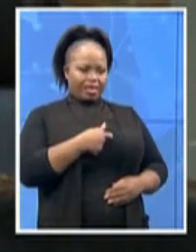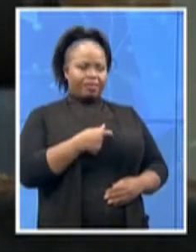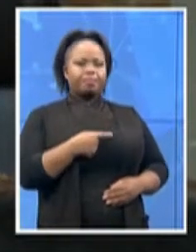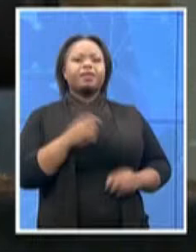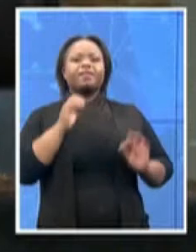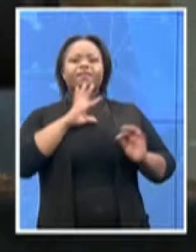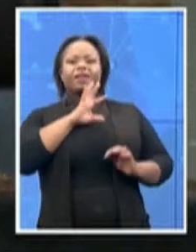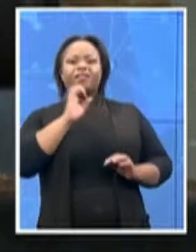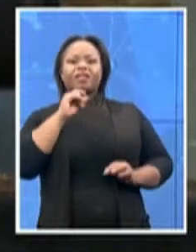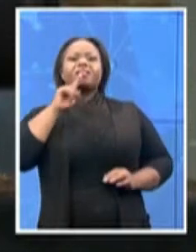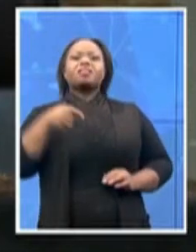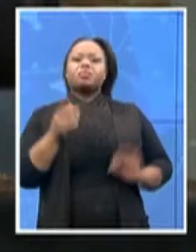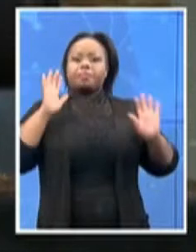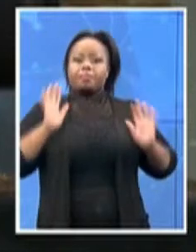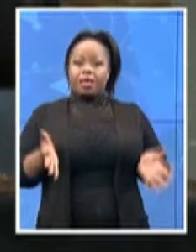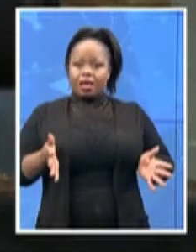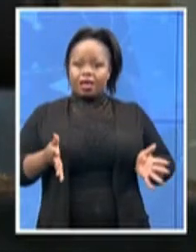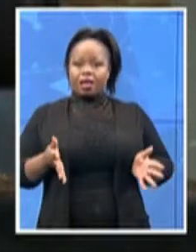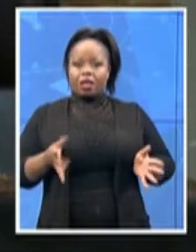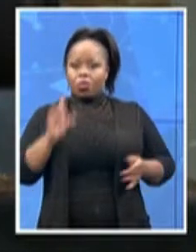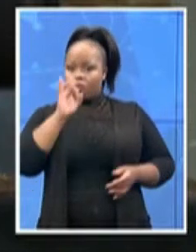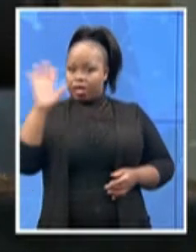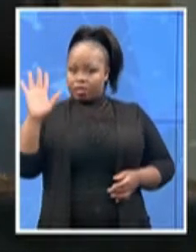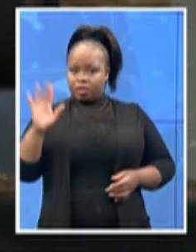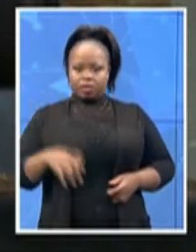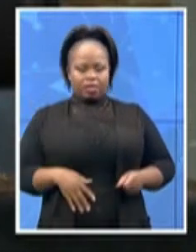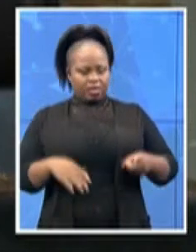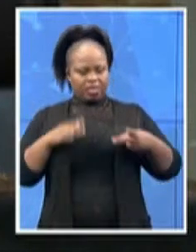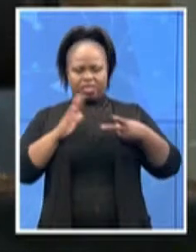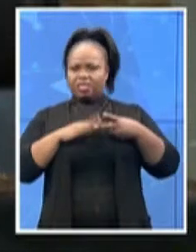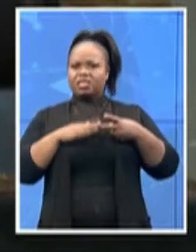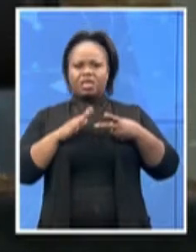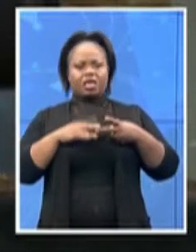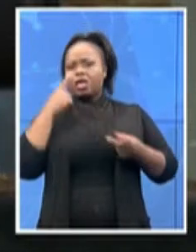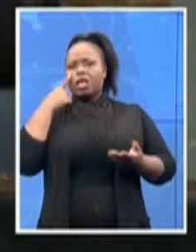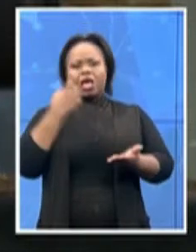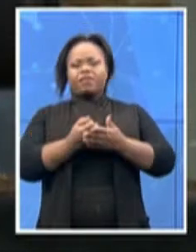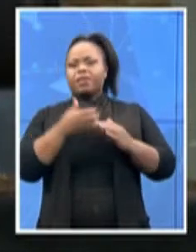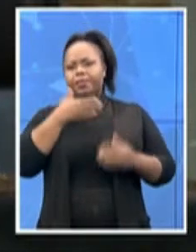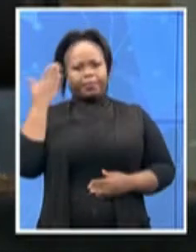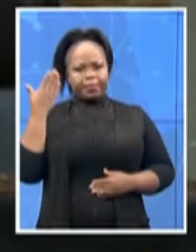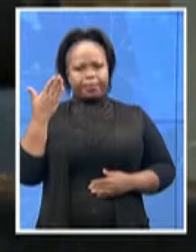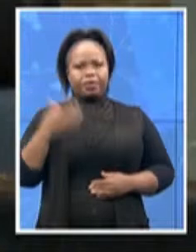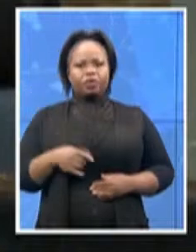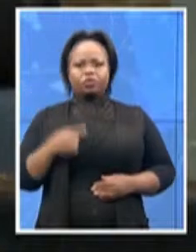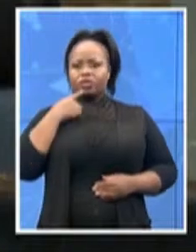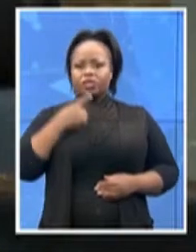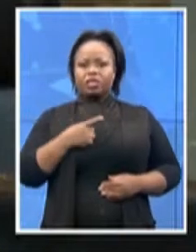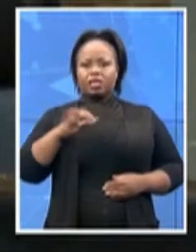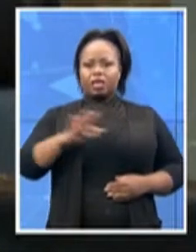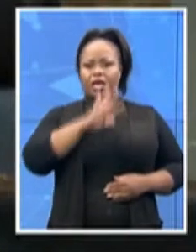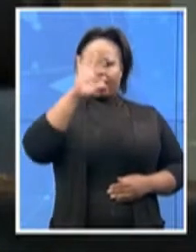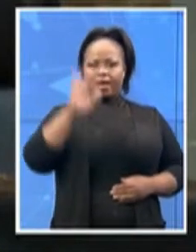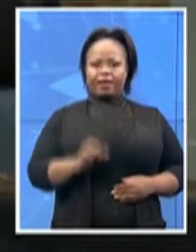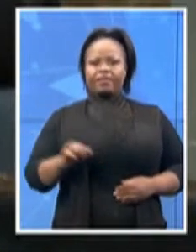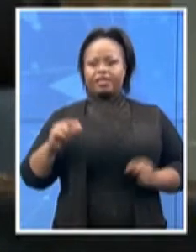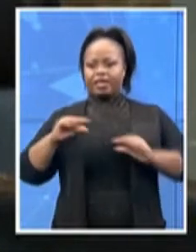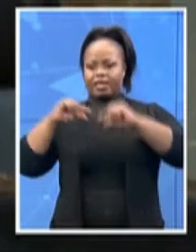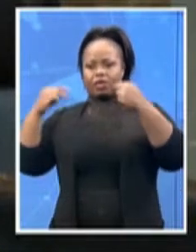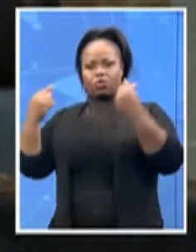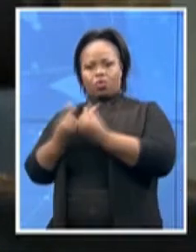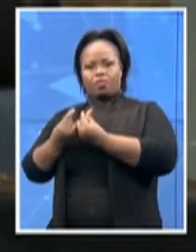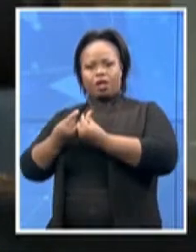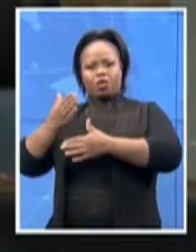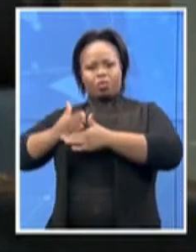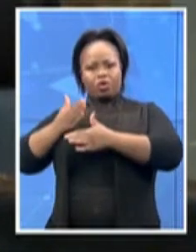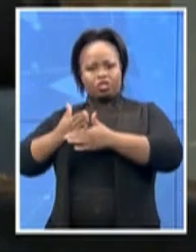there was not a shred of evidence that African Global Operations or the President and his son had anything to